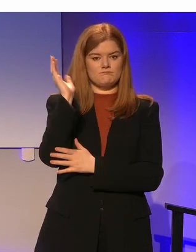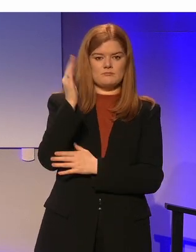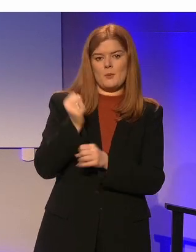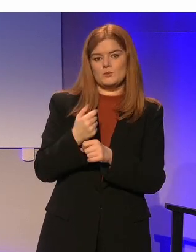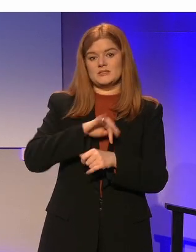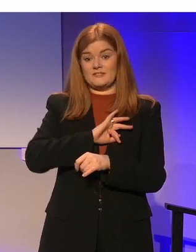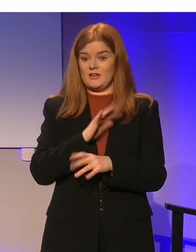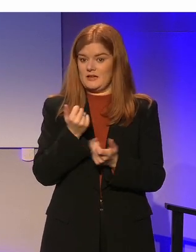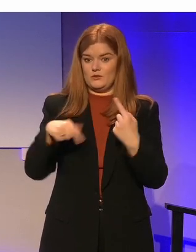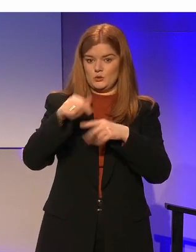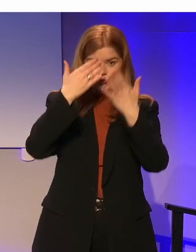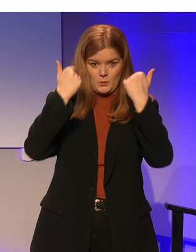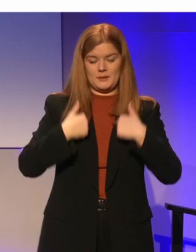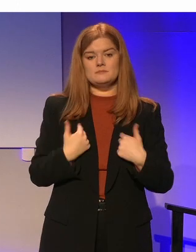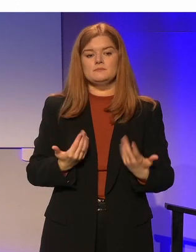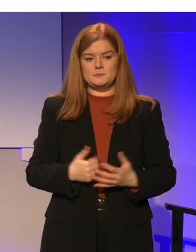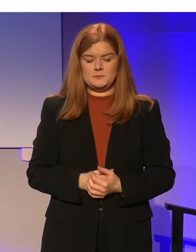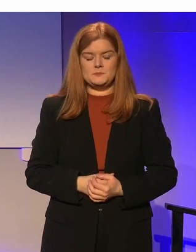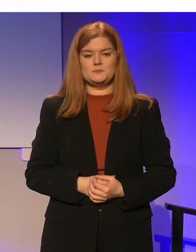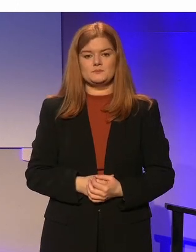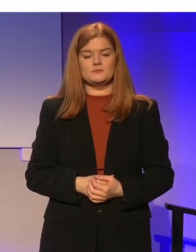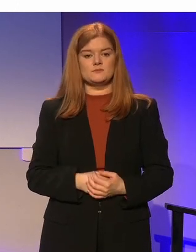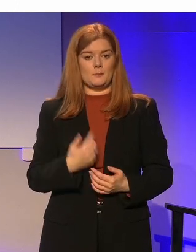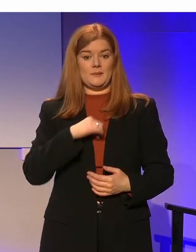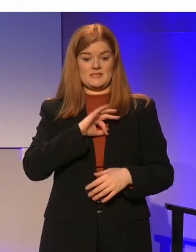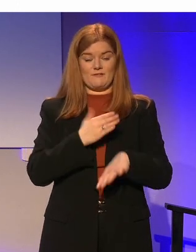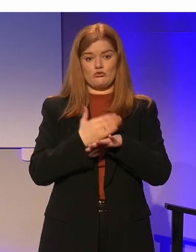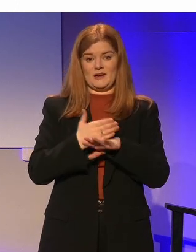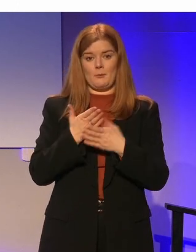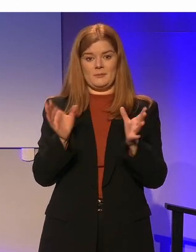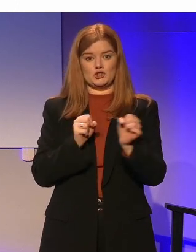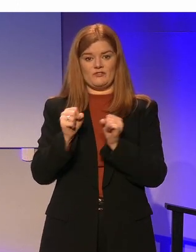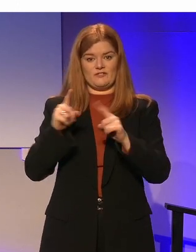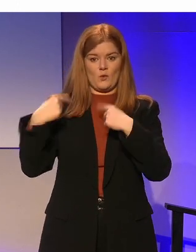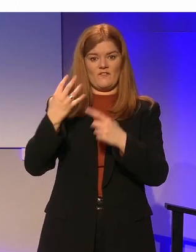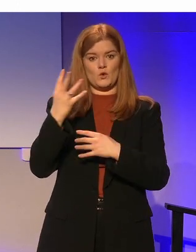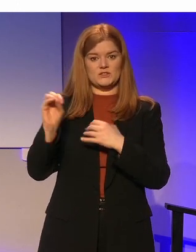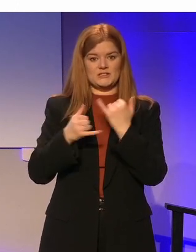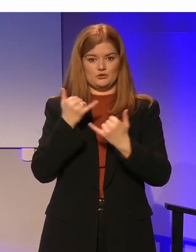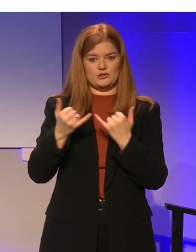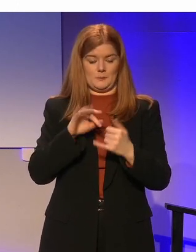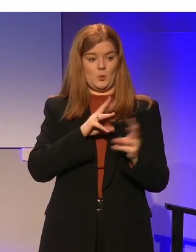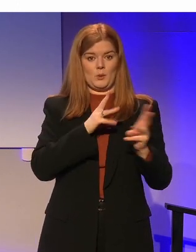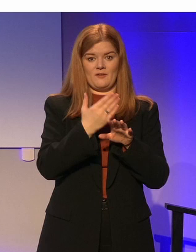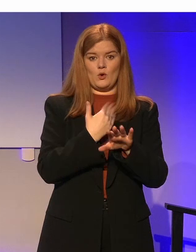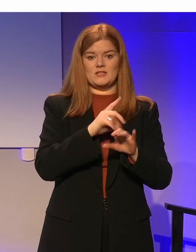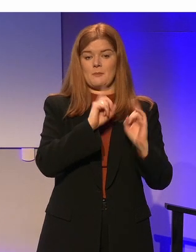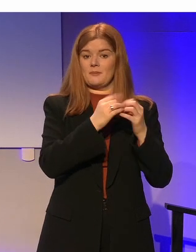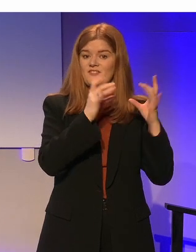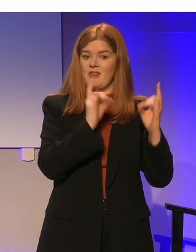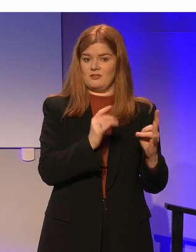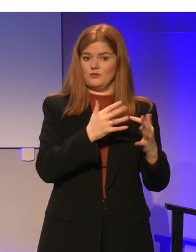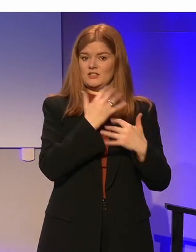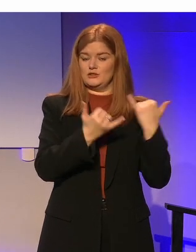about myself for those of you who don't know me. Essentially, I'm a career public servant for the last 40 years or so. I worked in the Department of Health for many,